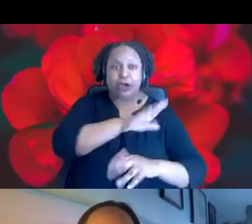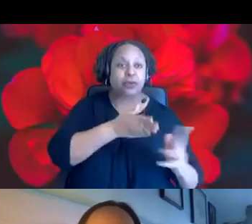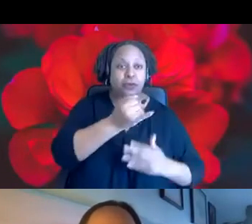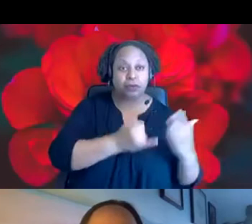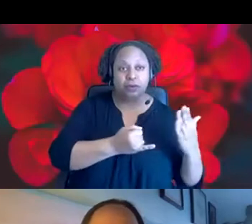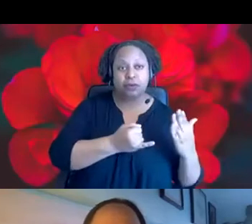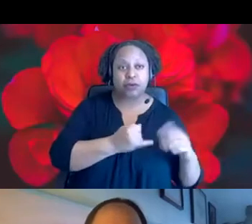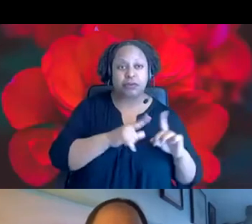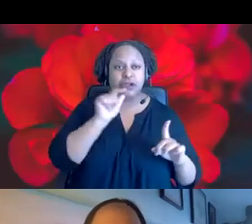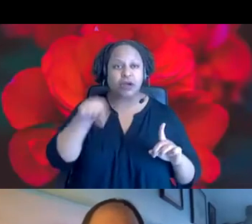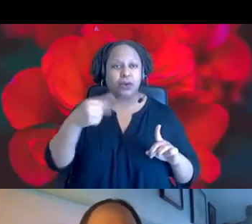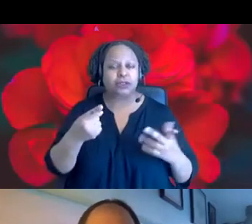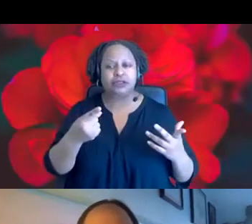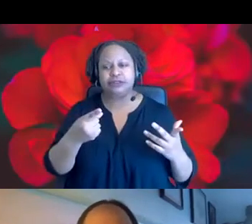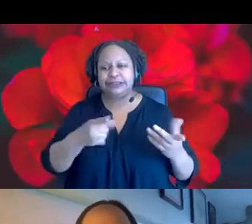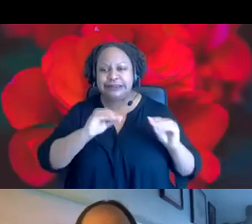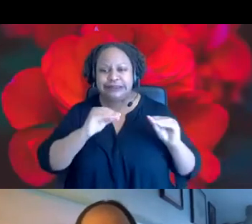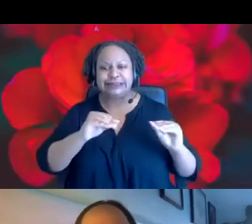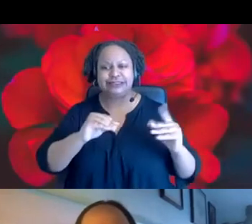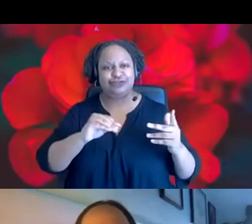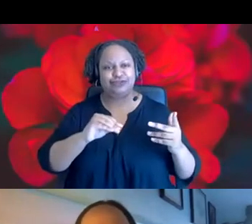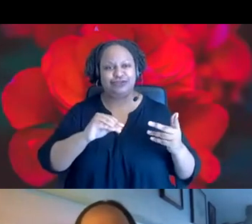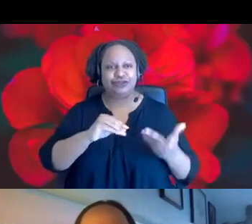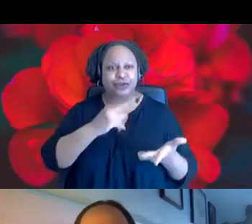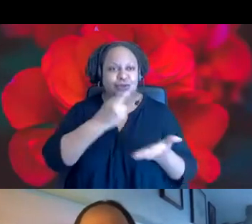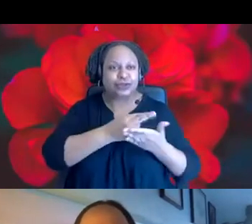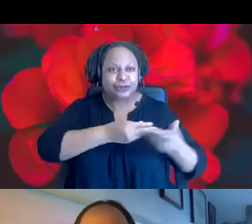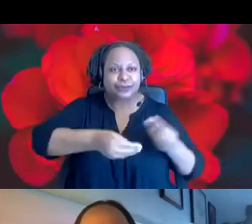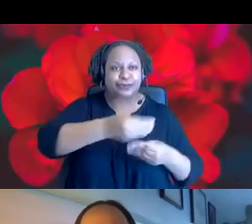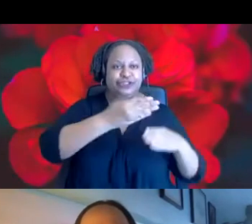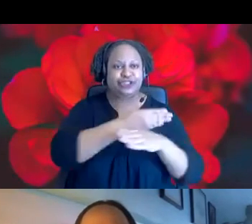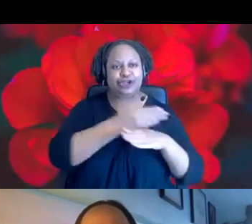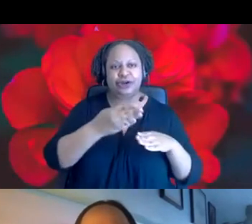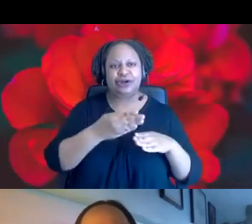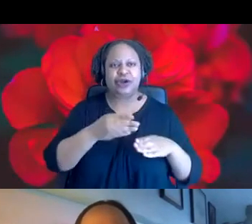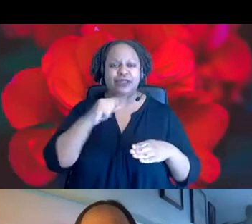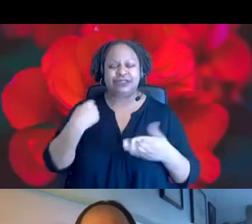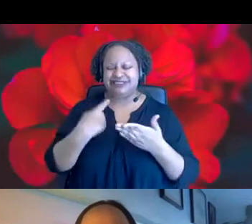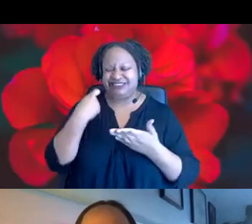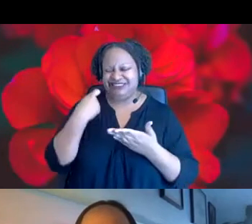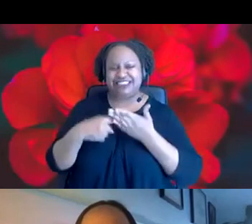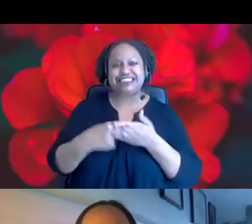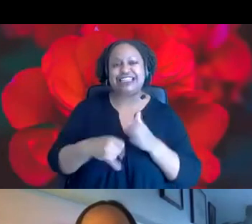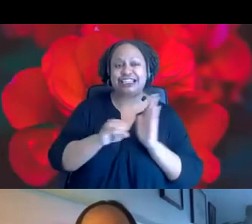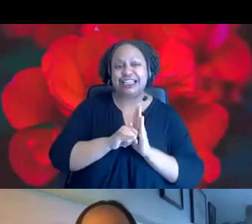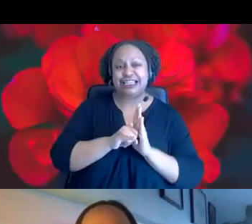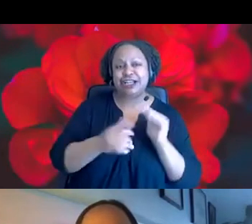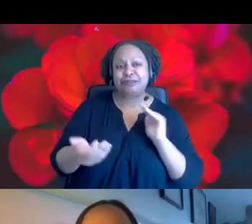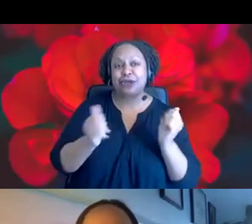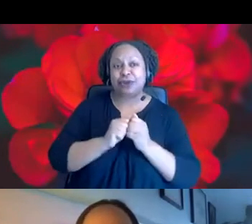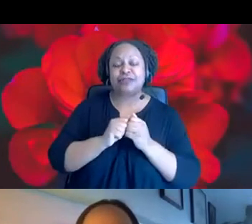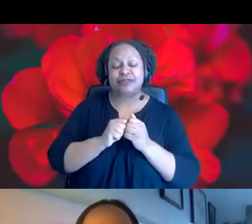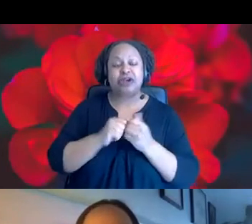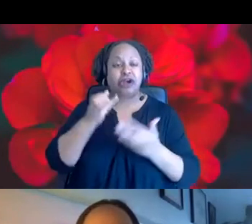the tension of what you both were just talking about, identity versus artistic kind of output. I hope that made sense. I see head